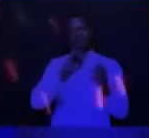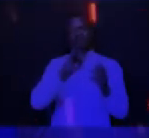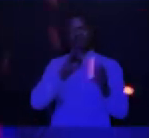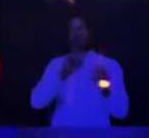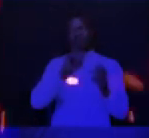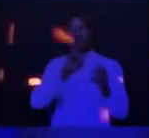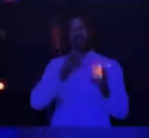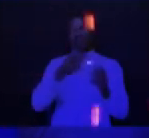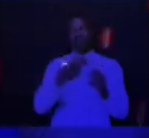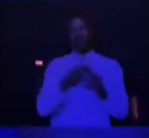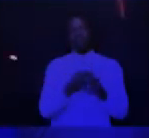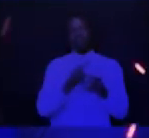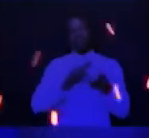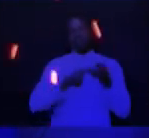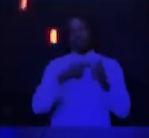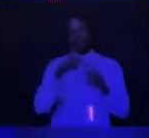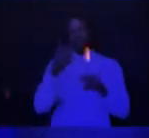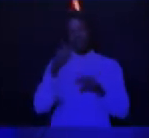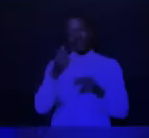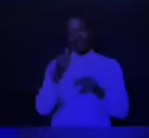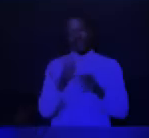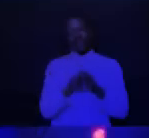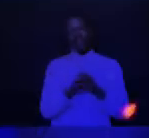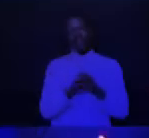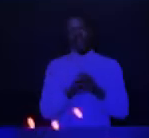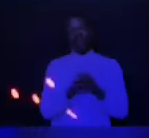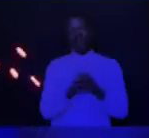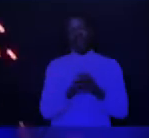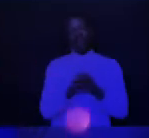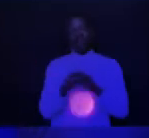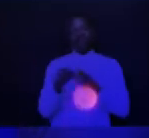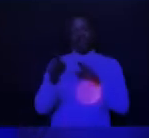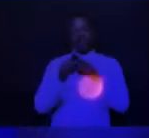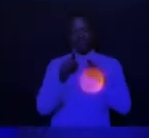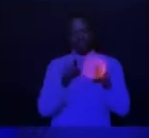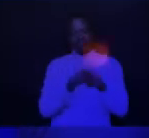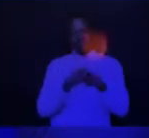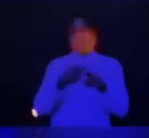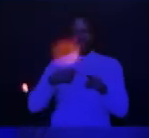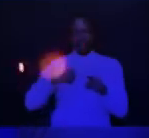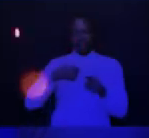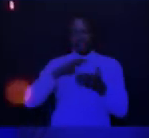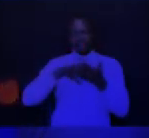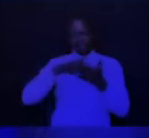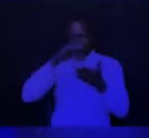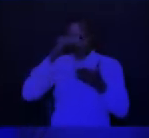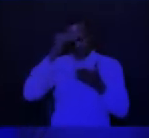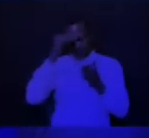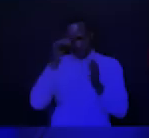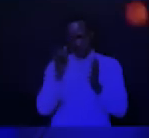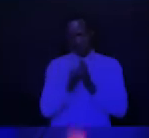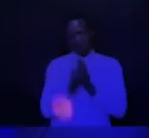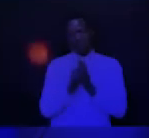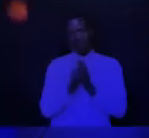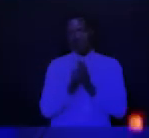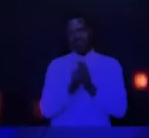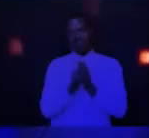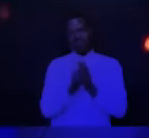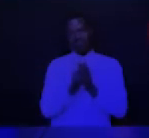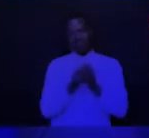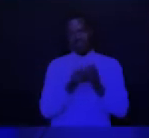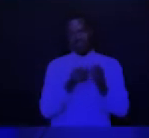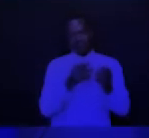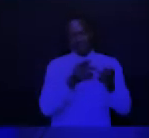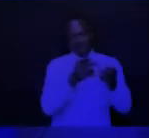Verse 10. I also learned that the portions assigned